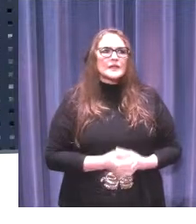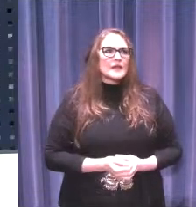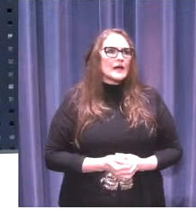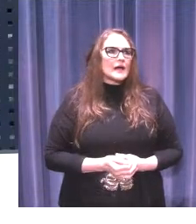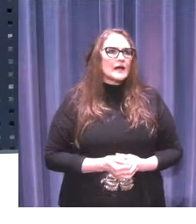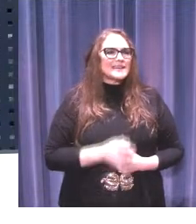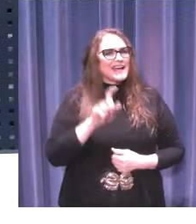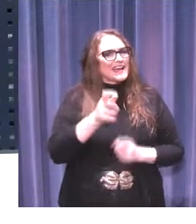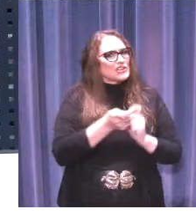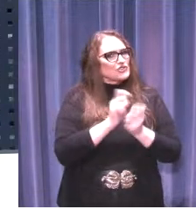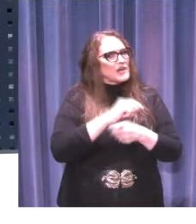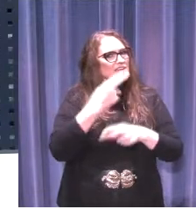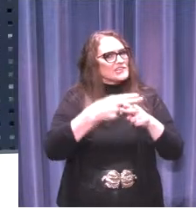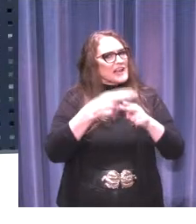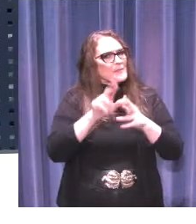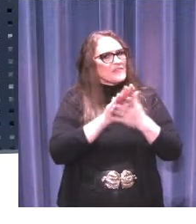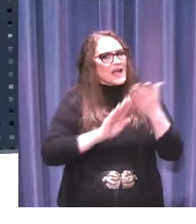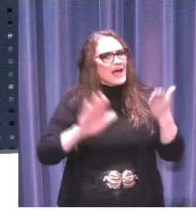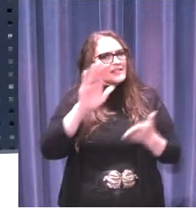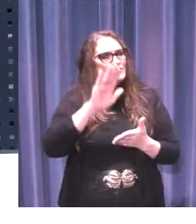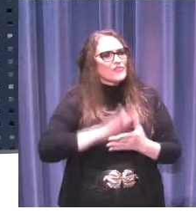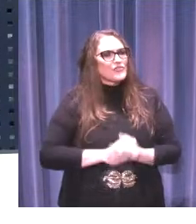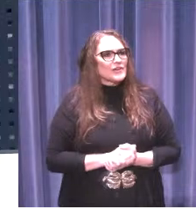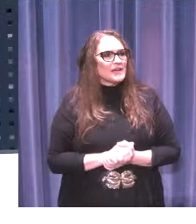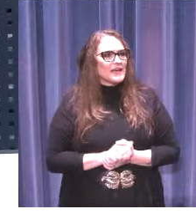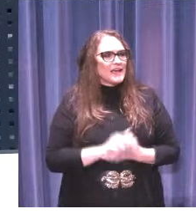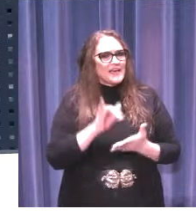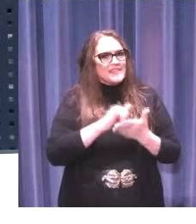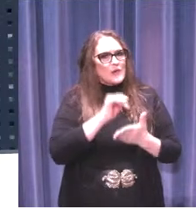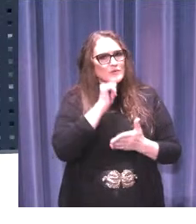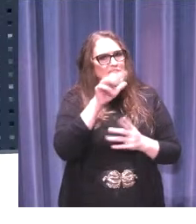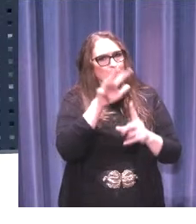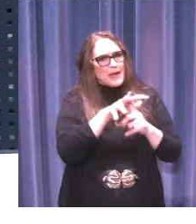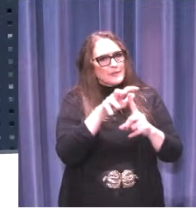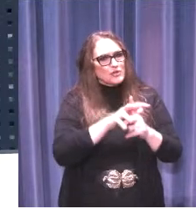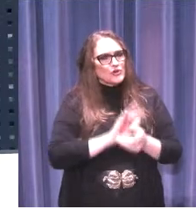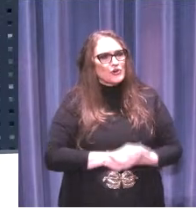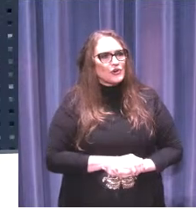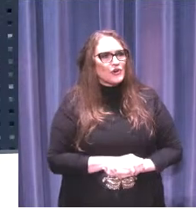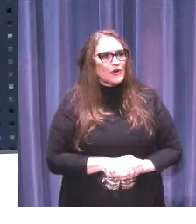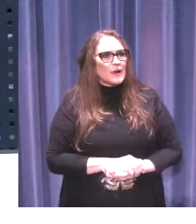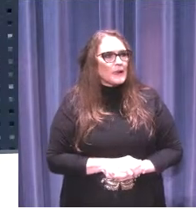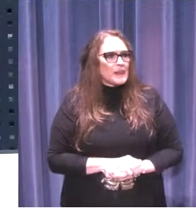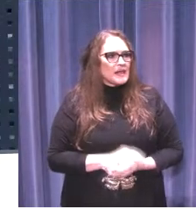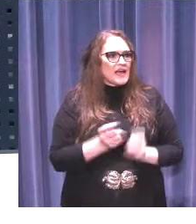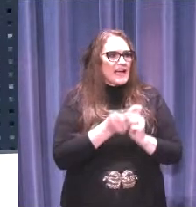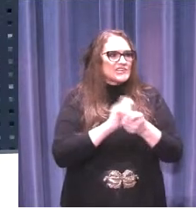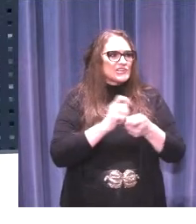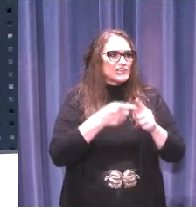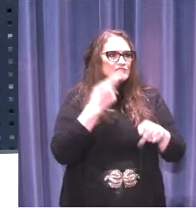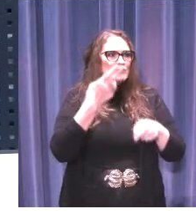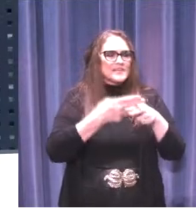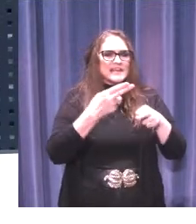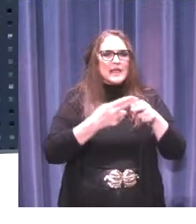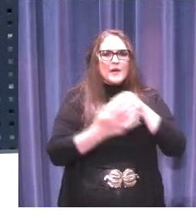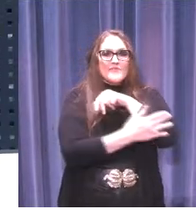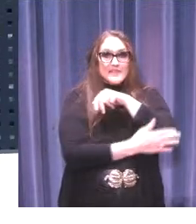I had to change the name of the college, and that was not popular. I changed it to the name of the